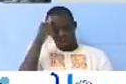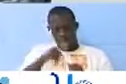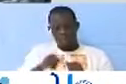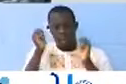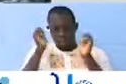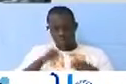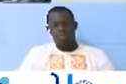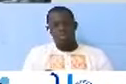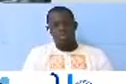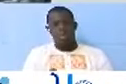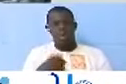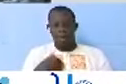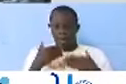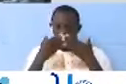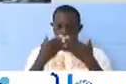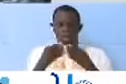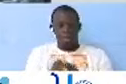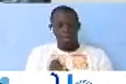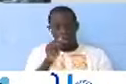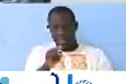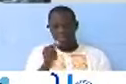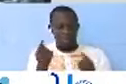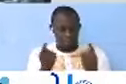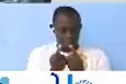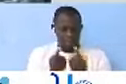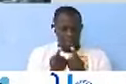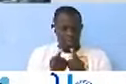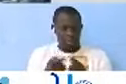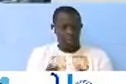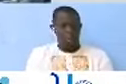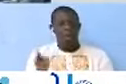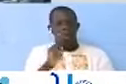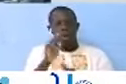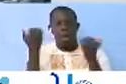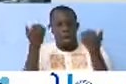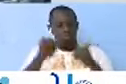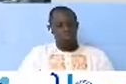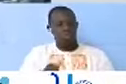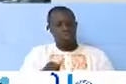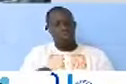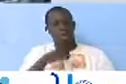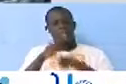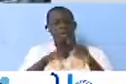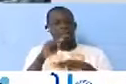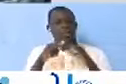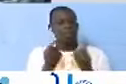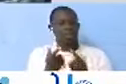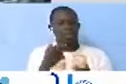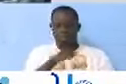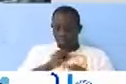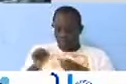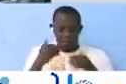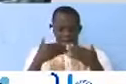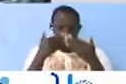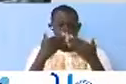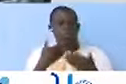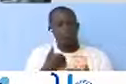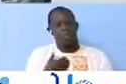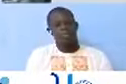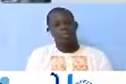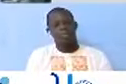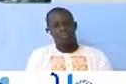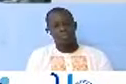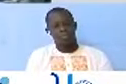that this matter, what is inside it, tell me.